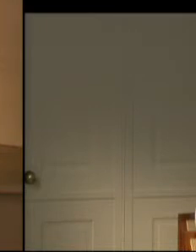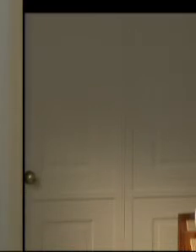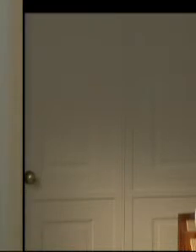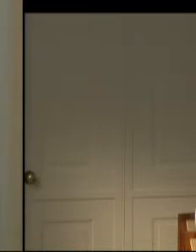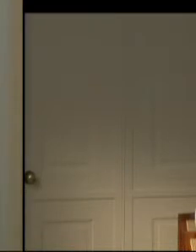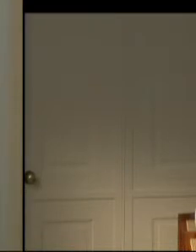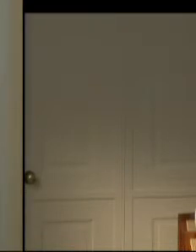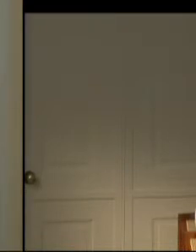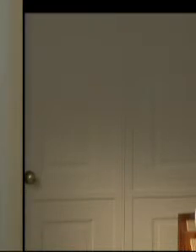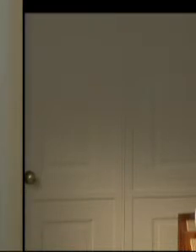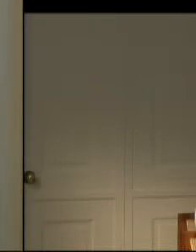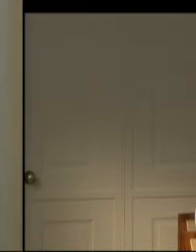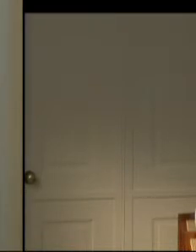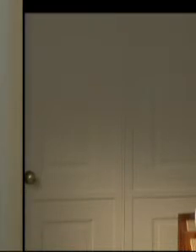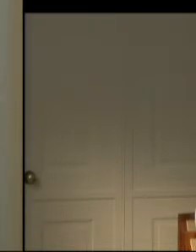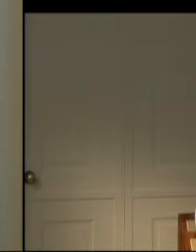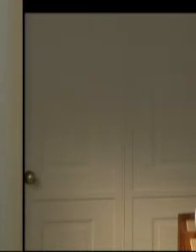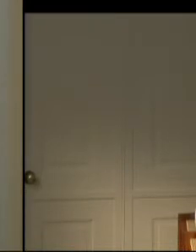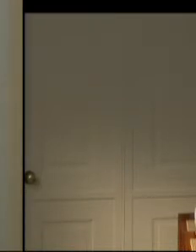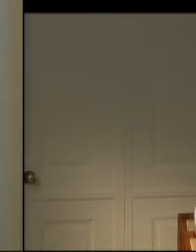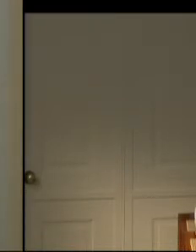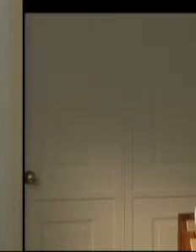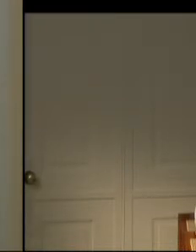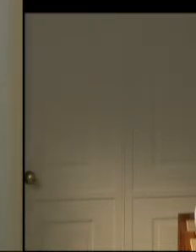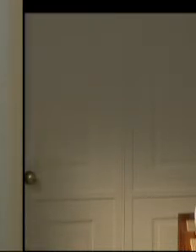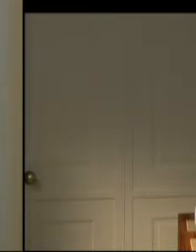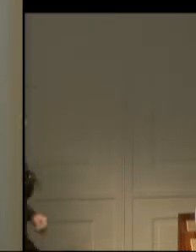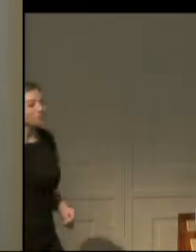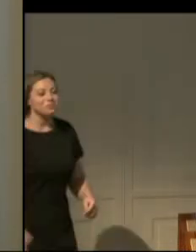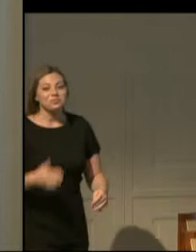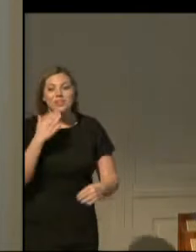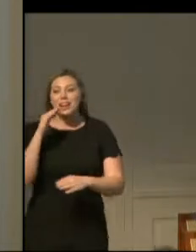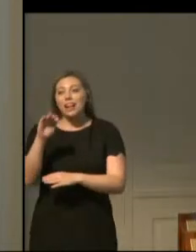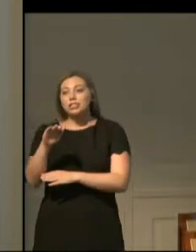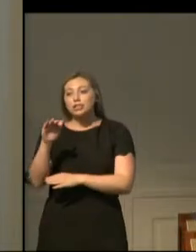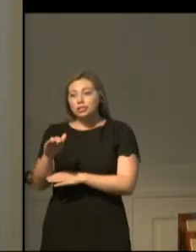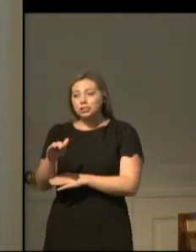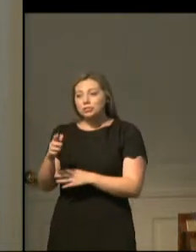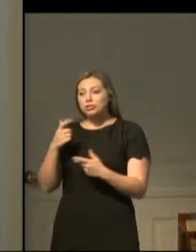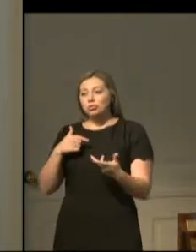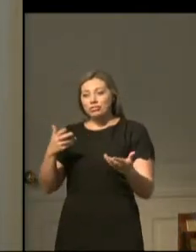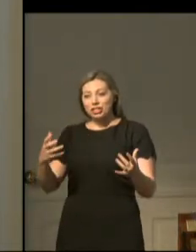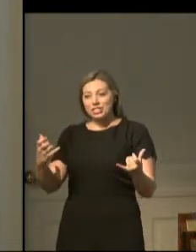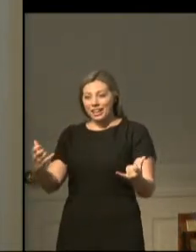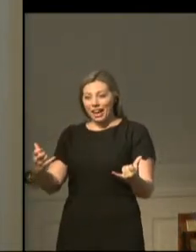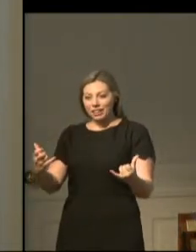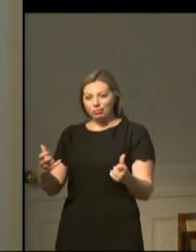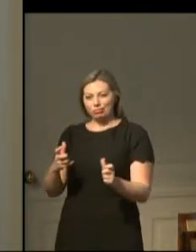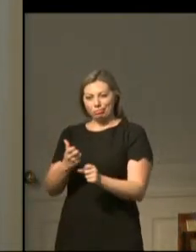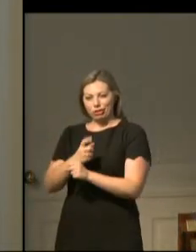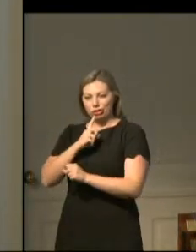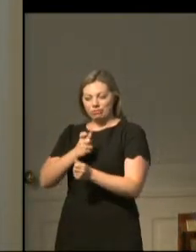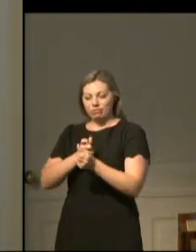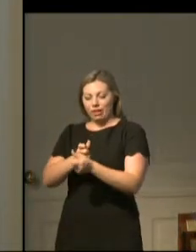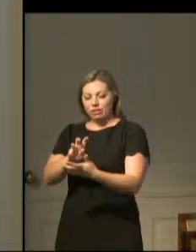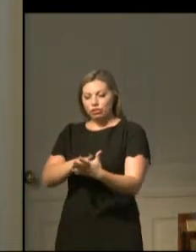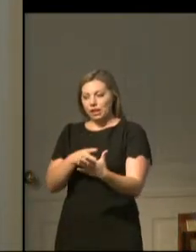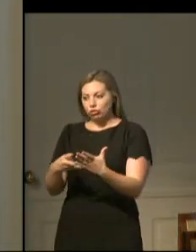So that we can stay on schedule and end in time for the reception tonight, we're going to start.